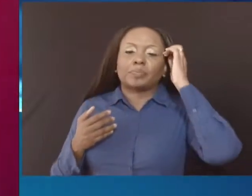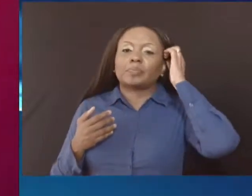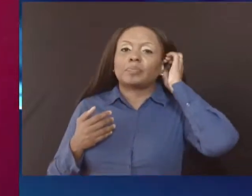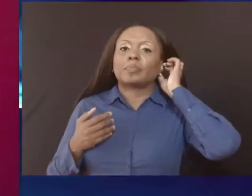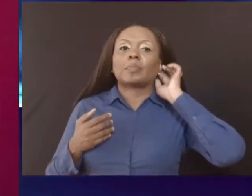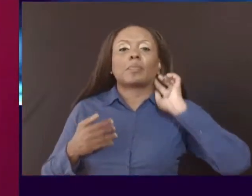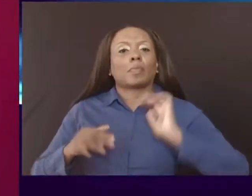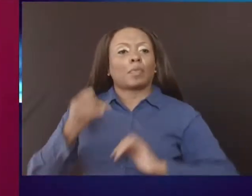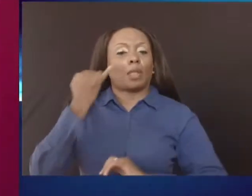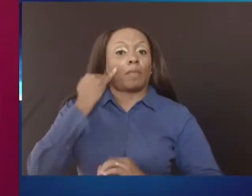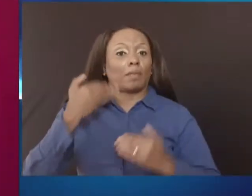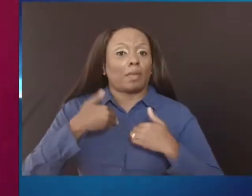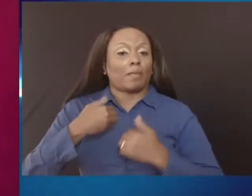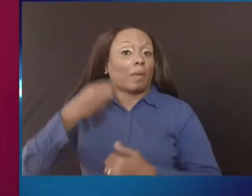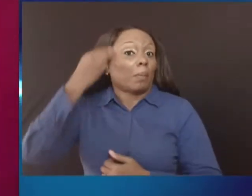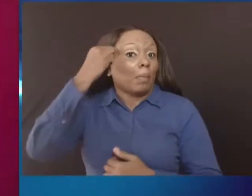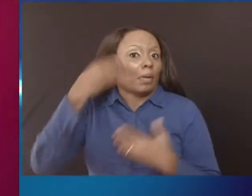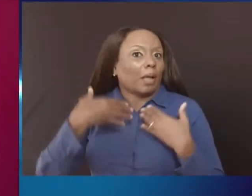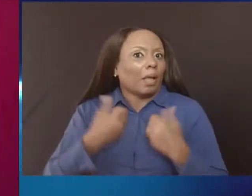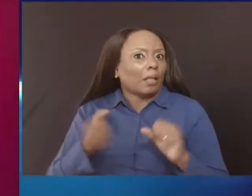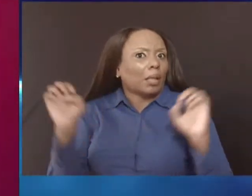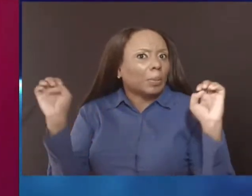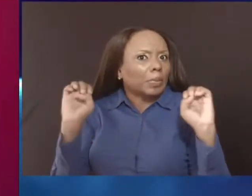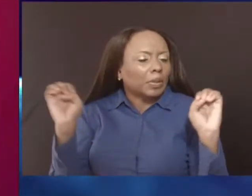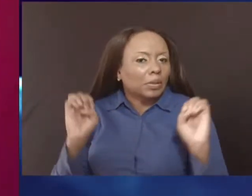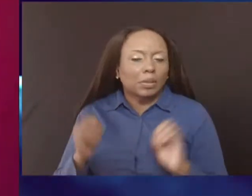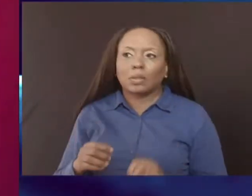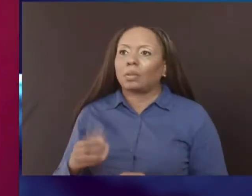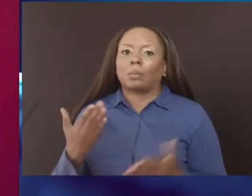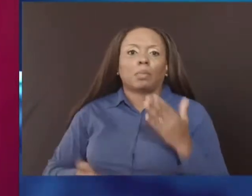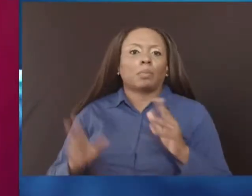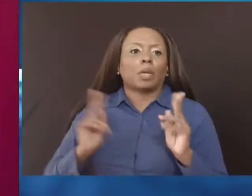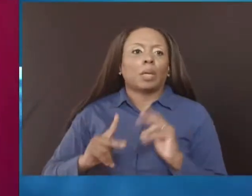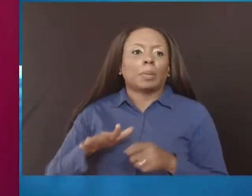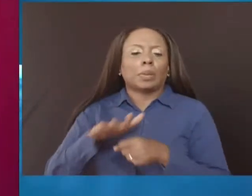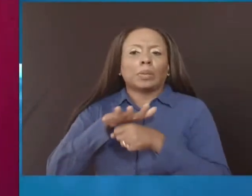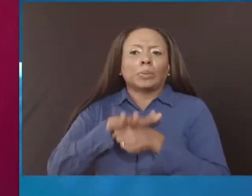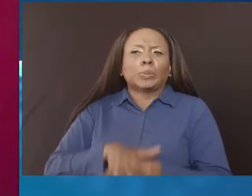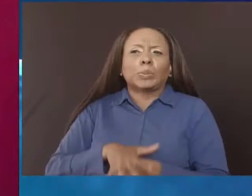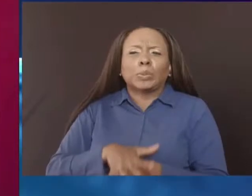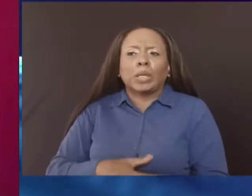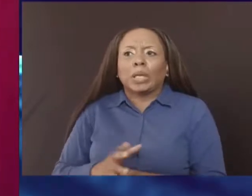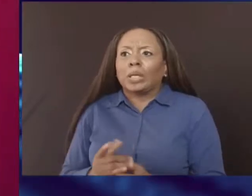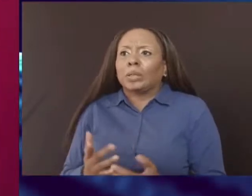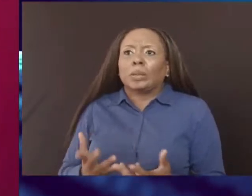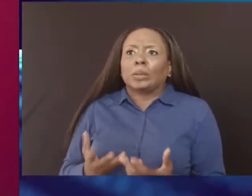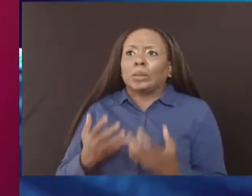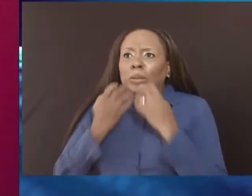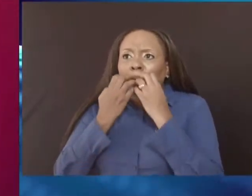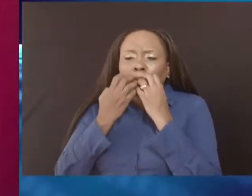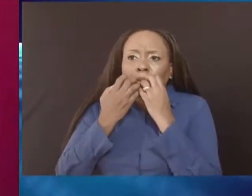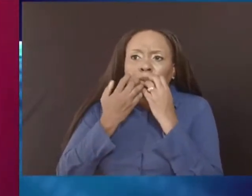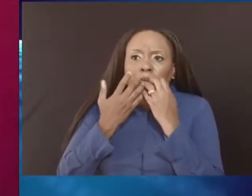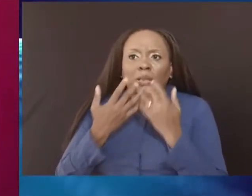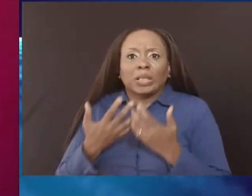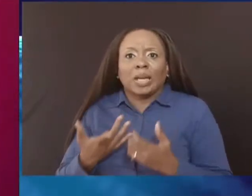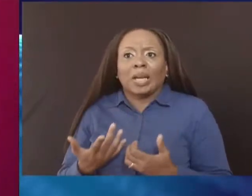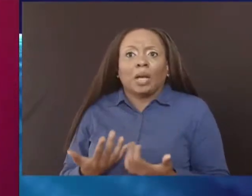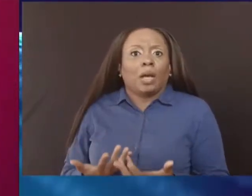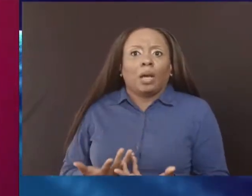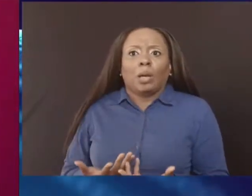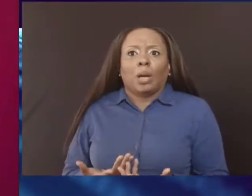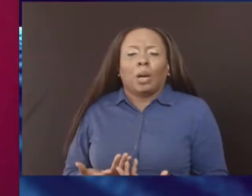which you have a mental health emergency, you have people being stressed and people being agitated, you have to let us know, because we